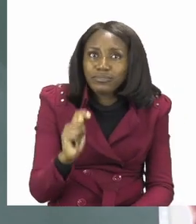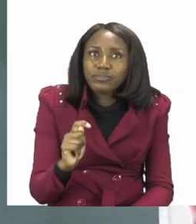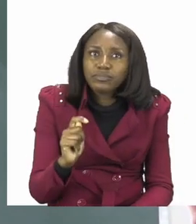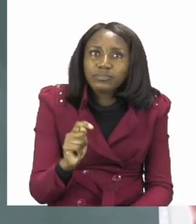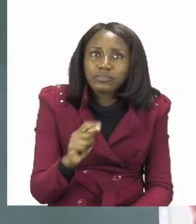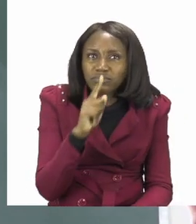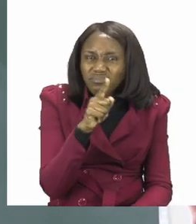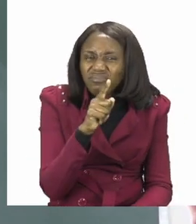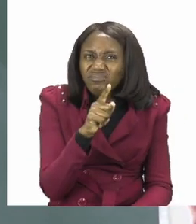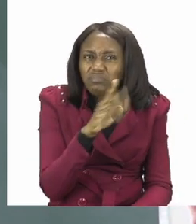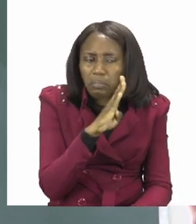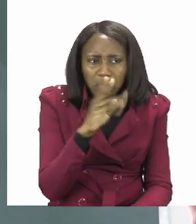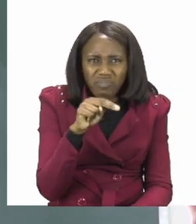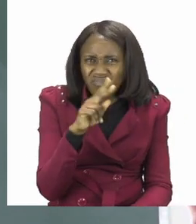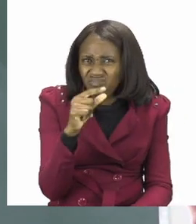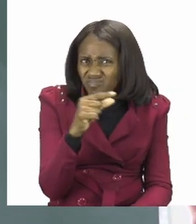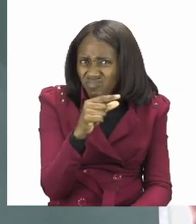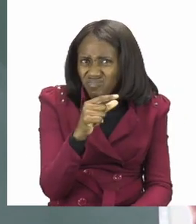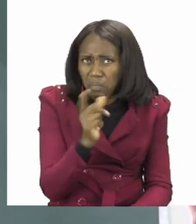have bug,